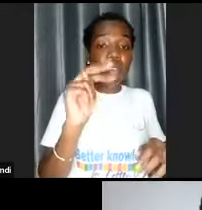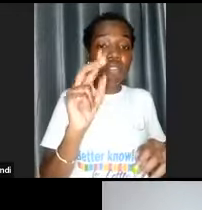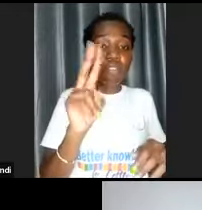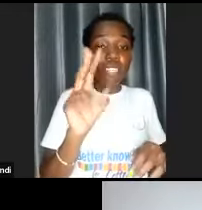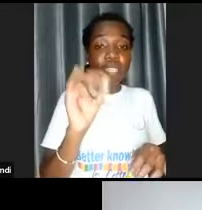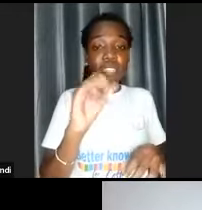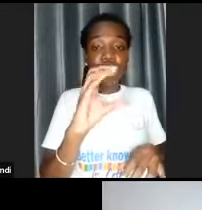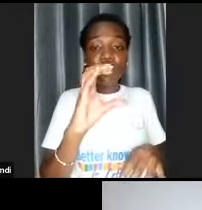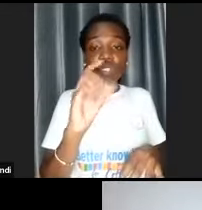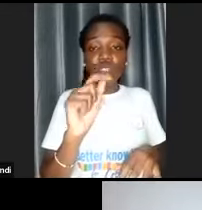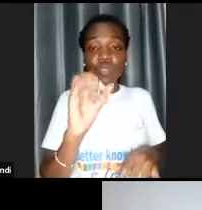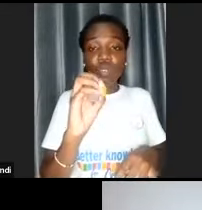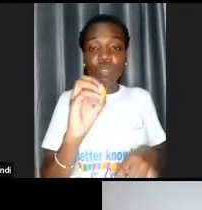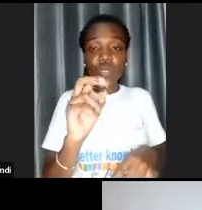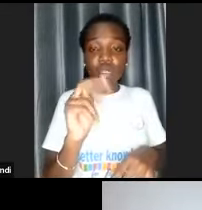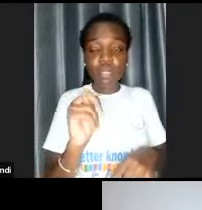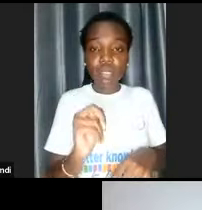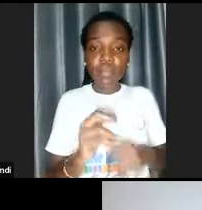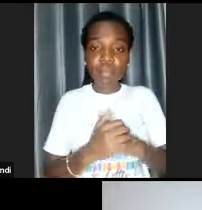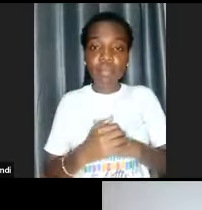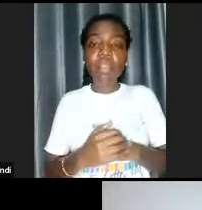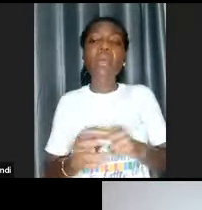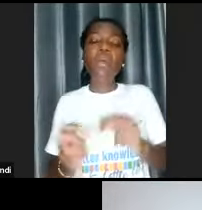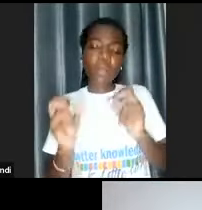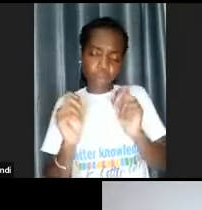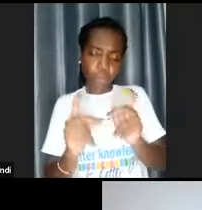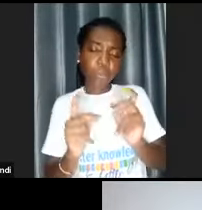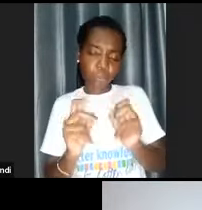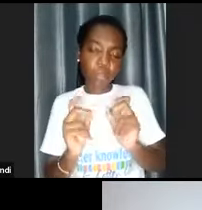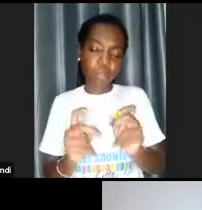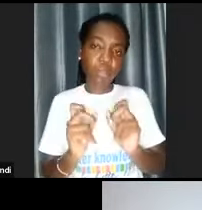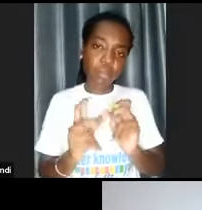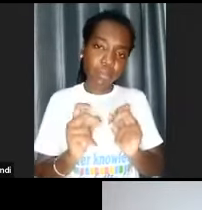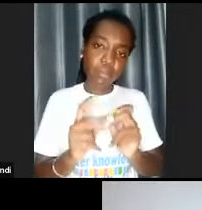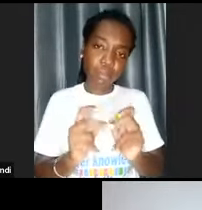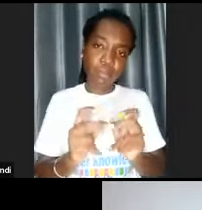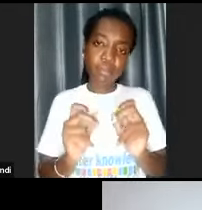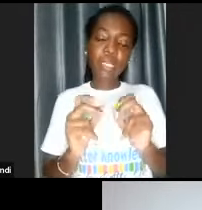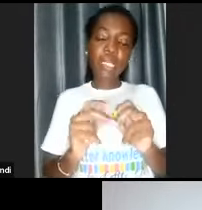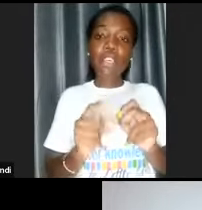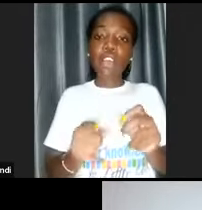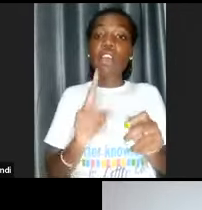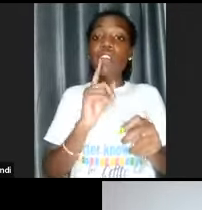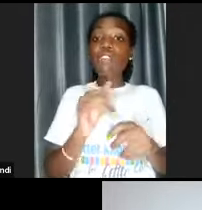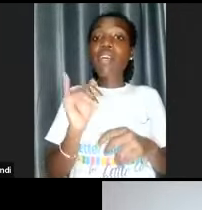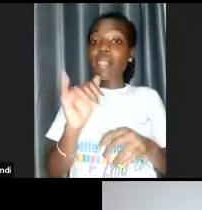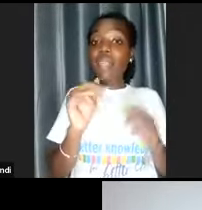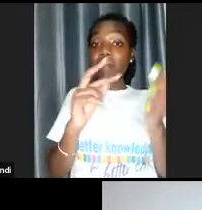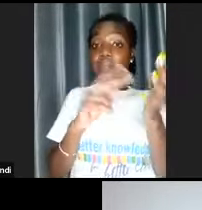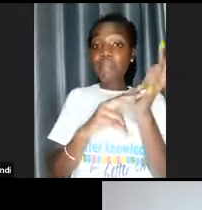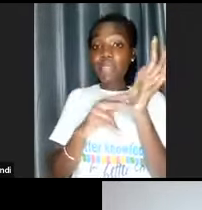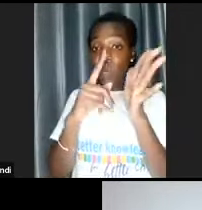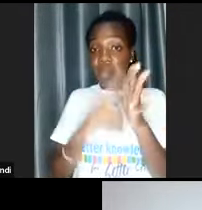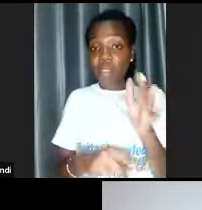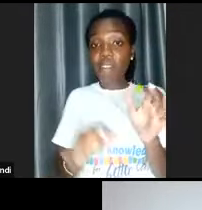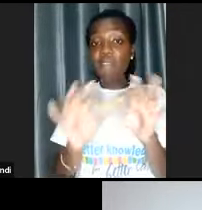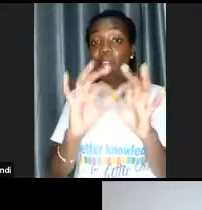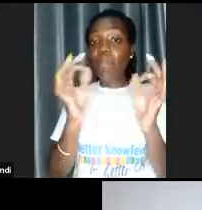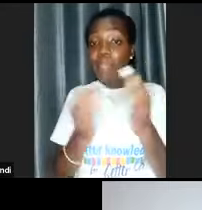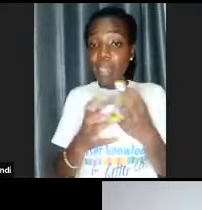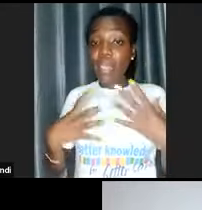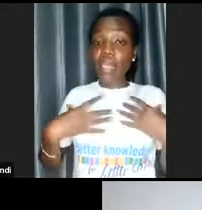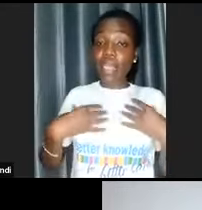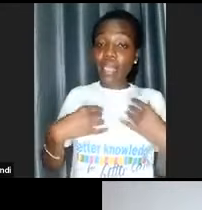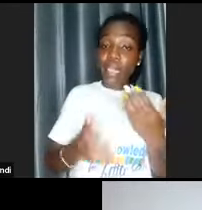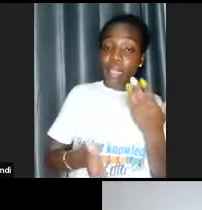That's okay. Our definition, convictions. Yes. Convictions are firmly held beliefs that set you in